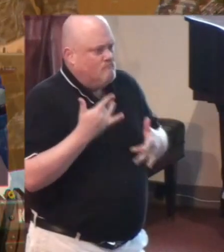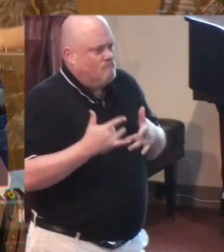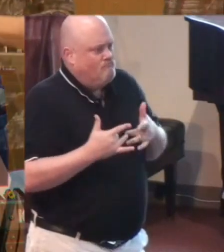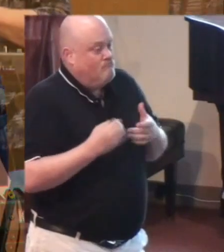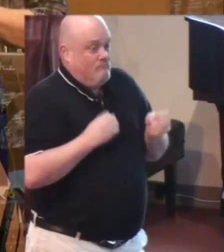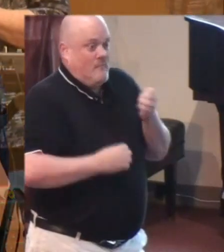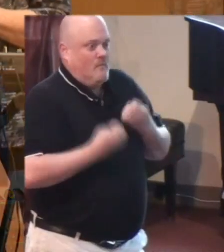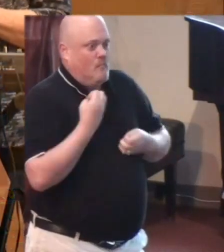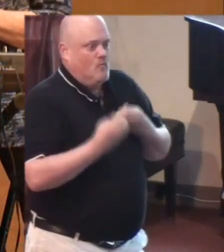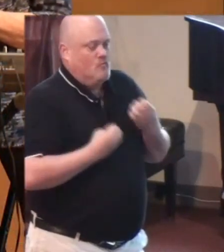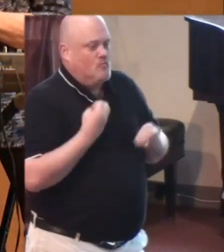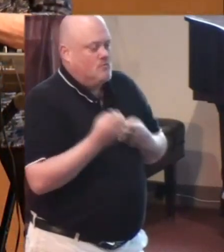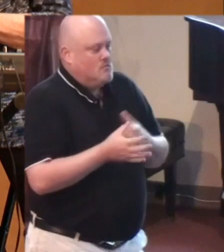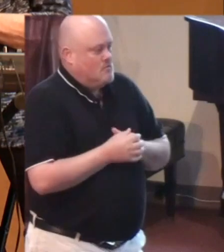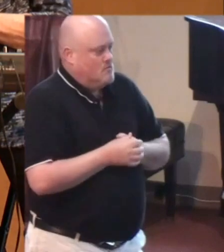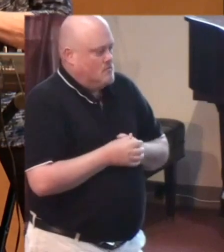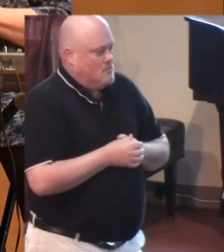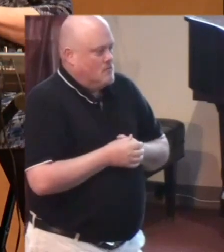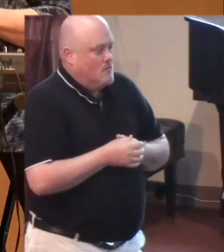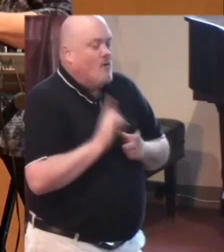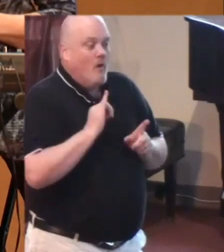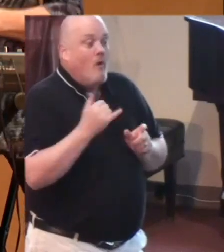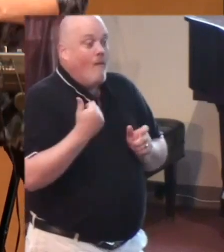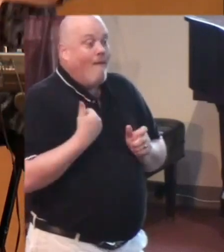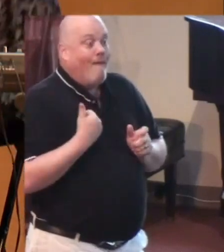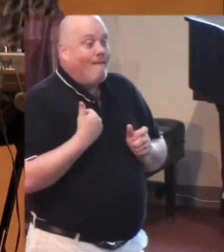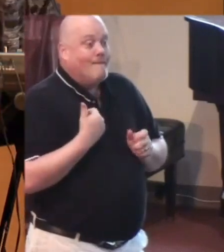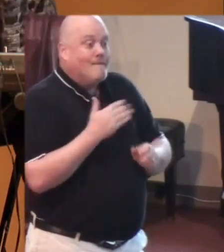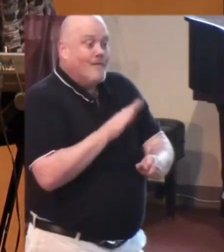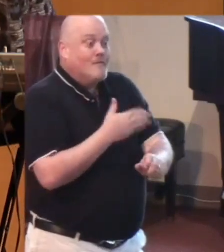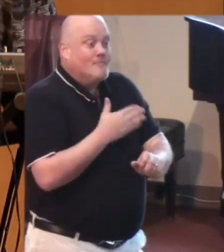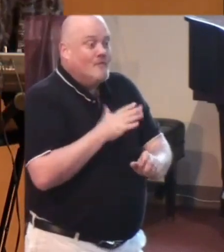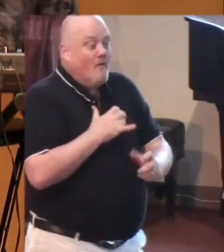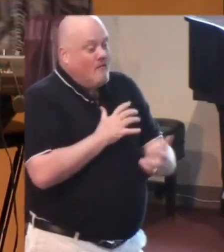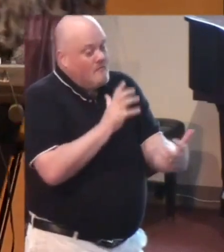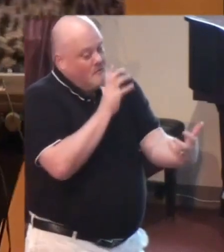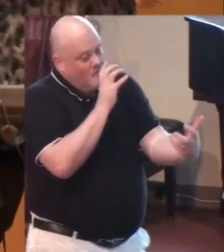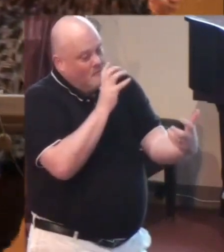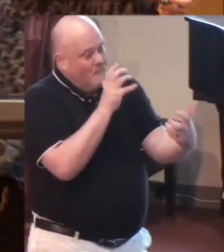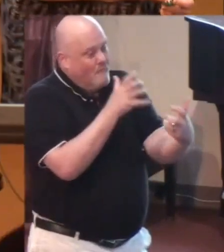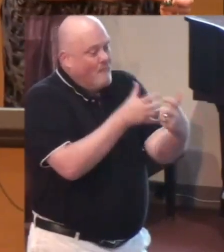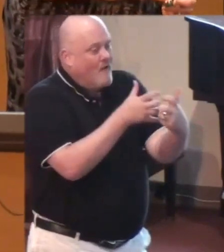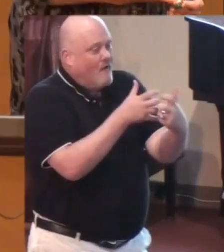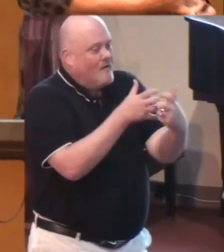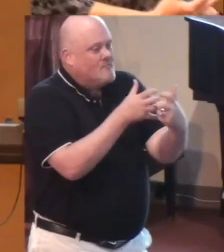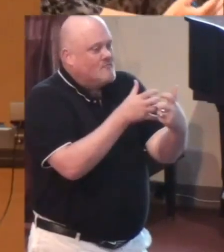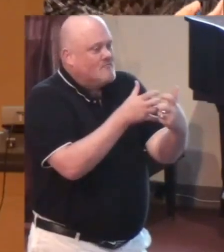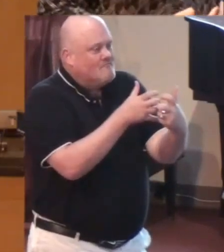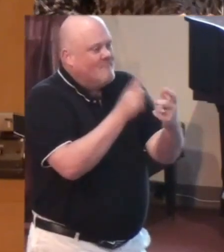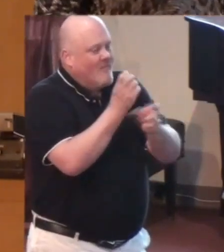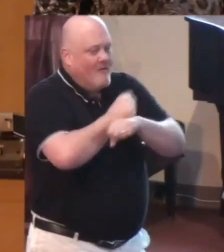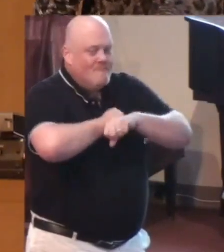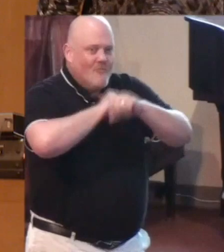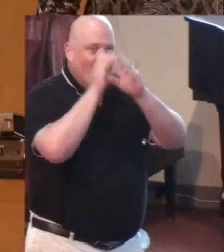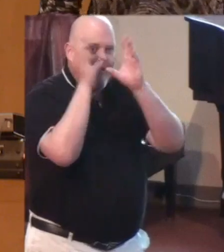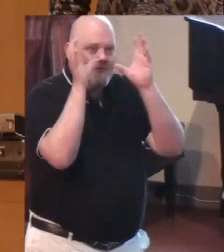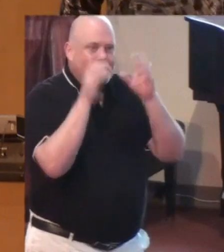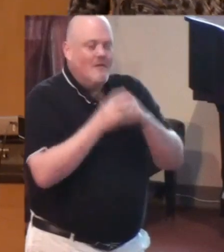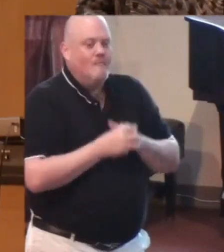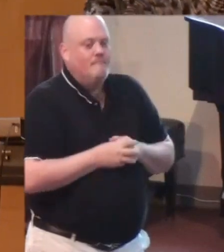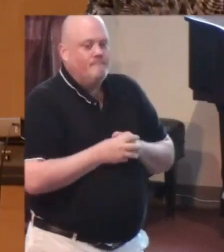And we just happen to have a song that goes along with that thought. We do.